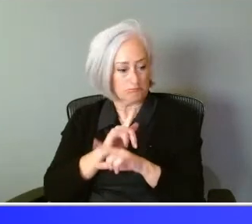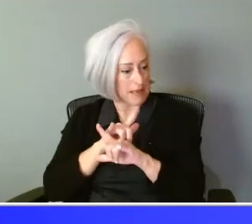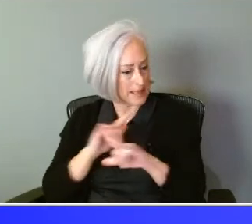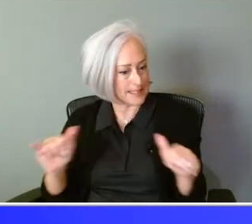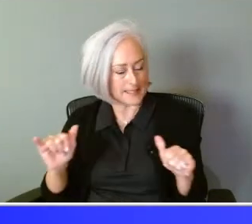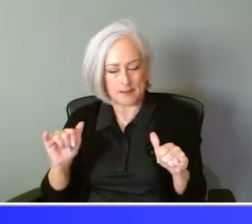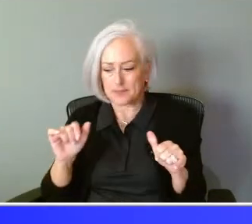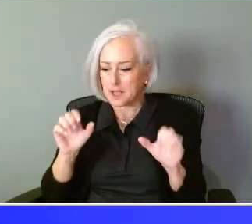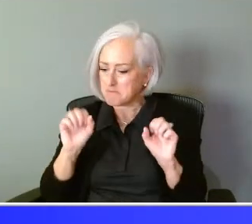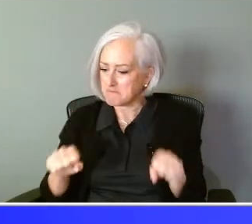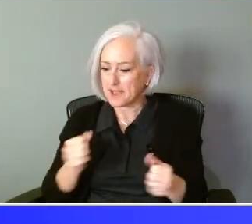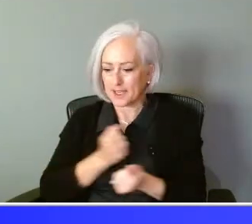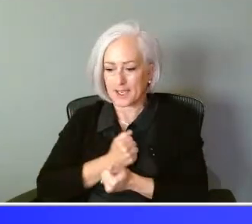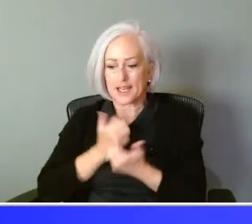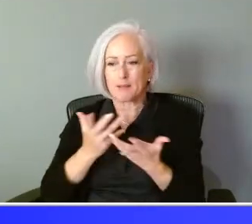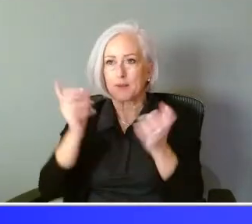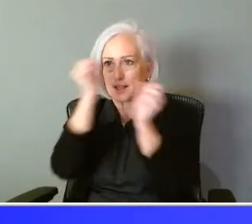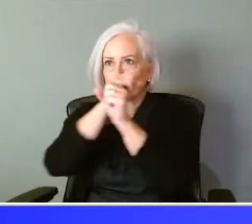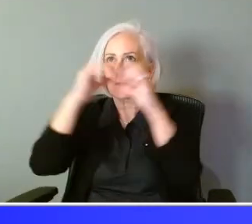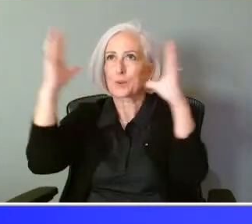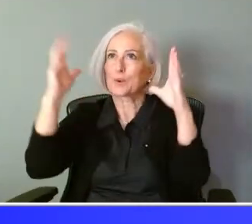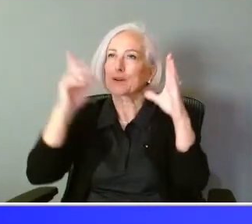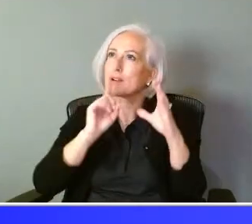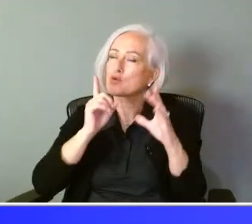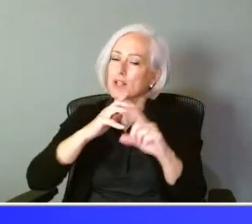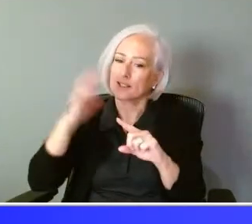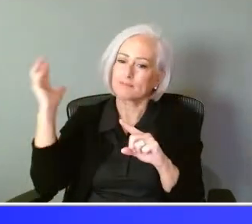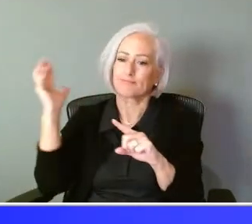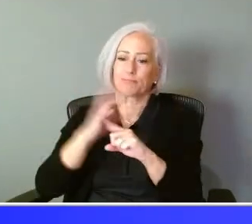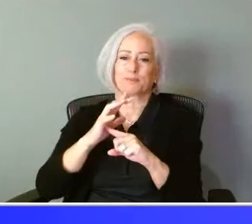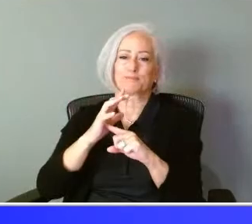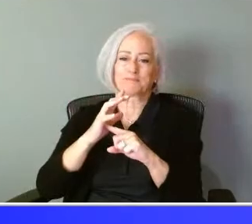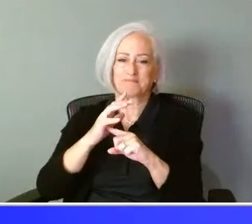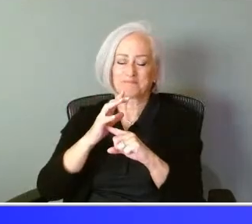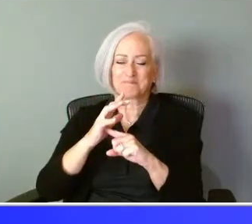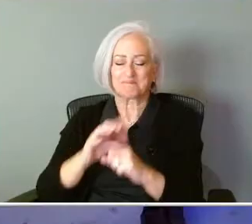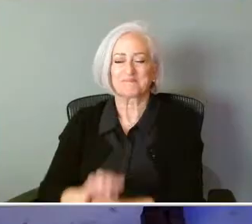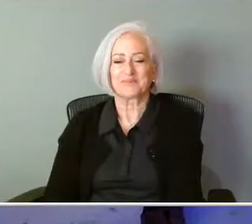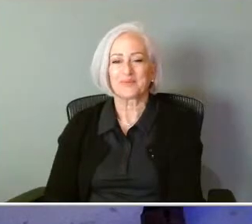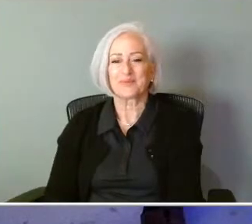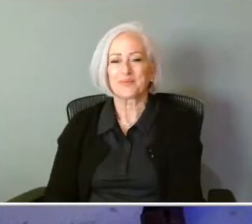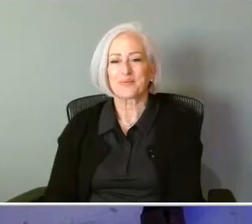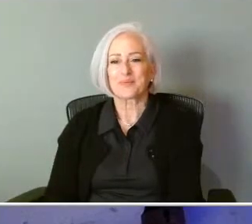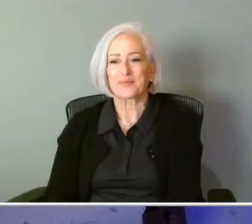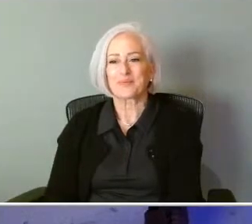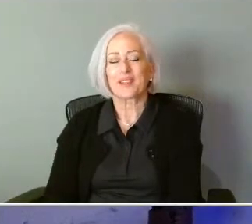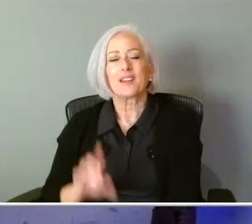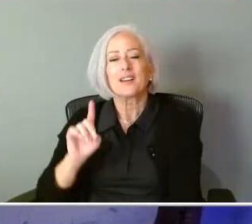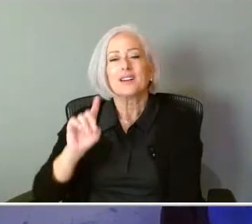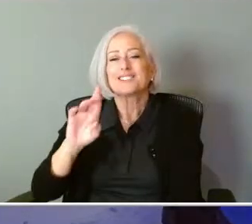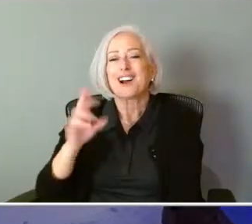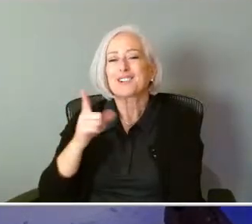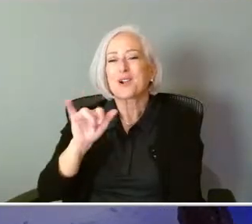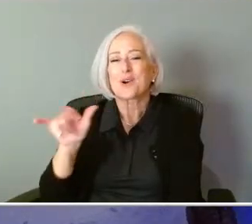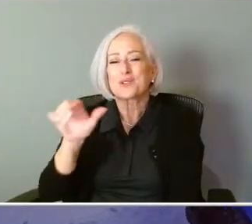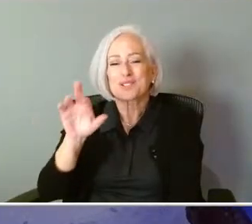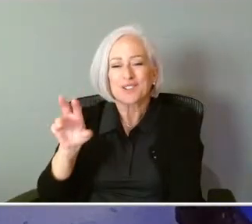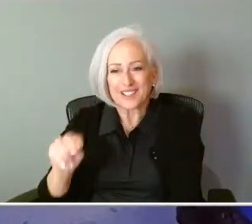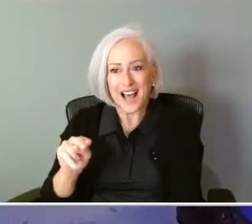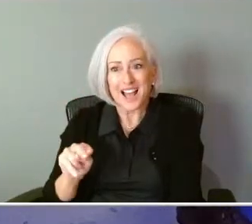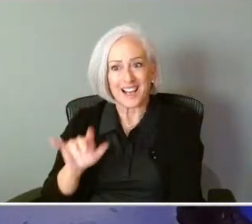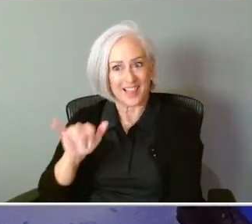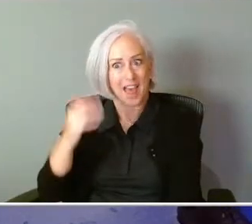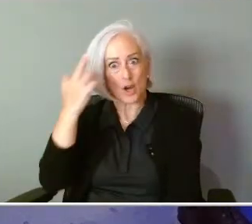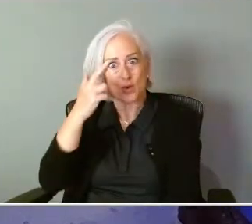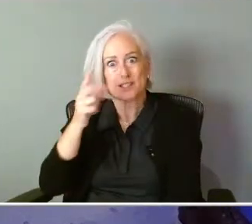that was really second to no one in that applicant pool. So, Dr. Holzberlein, and this is one of those reasons, because you're involved in so